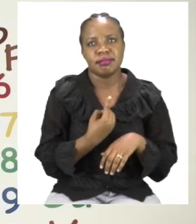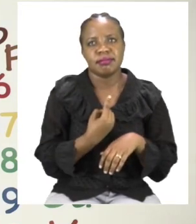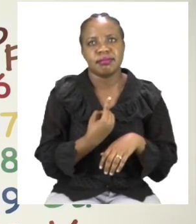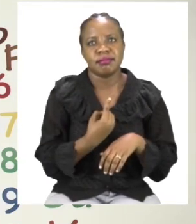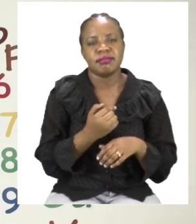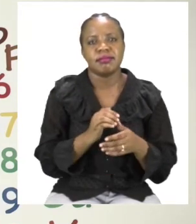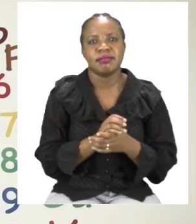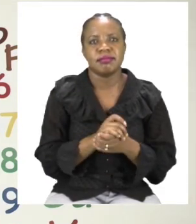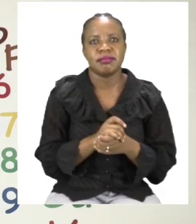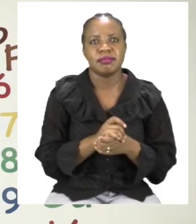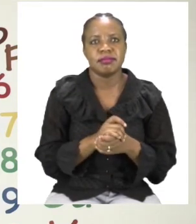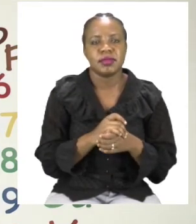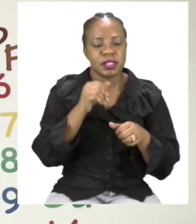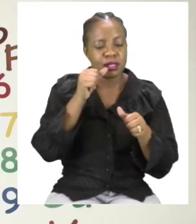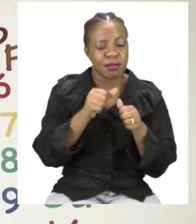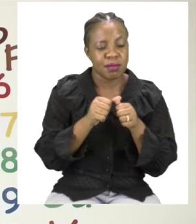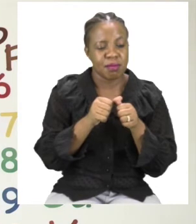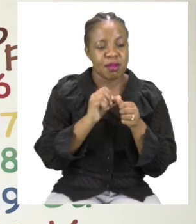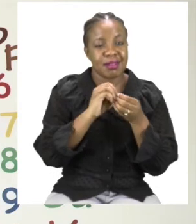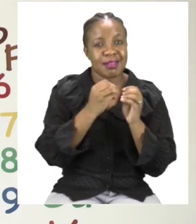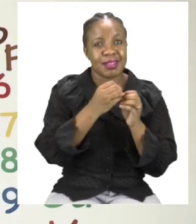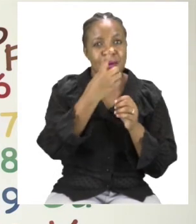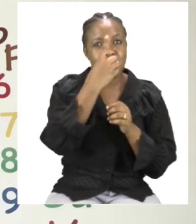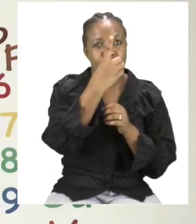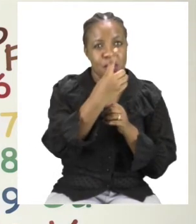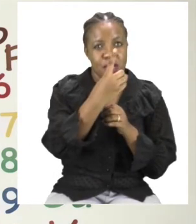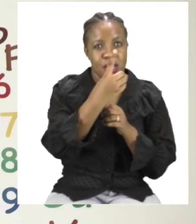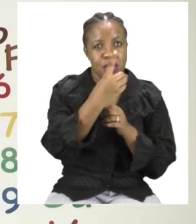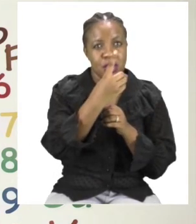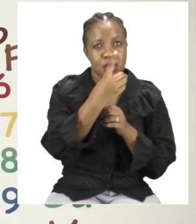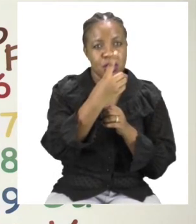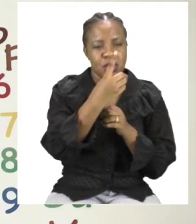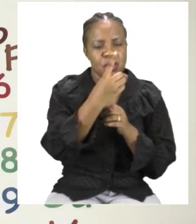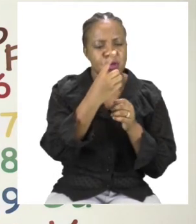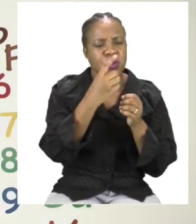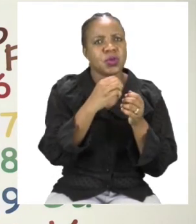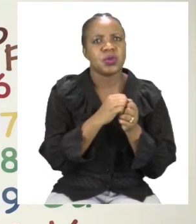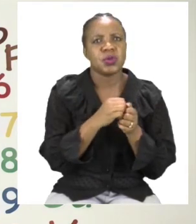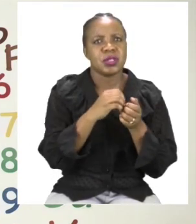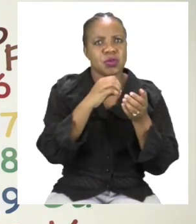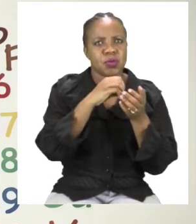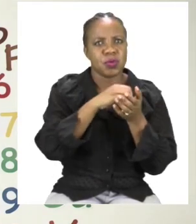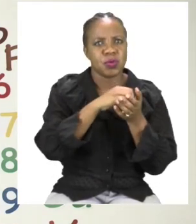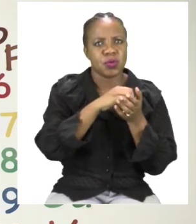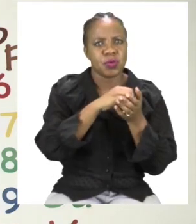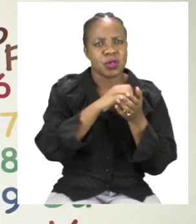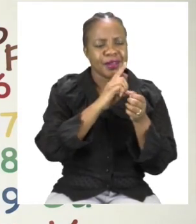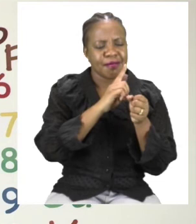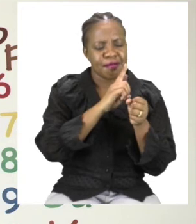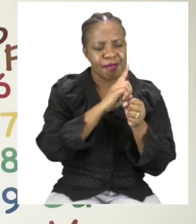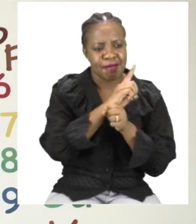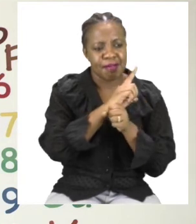you're doing the first one, you need to subtract whatever answer you get from the first